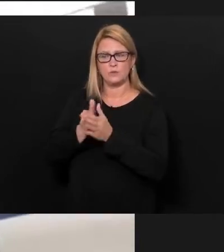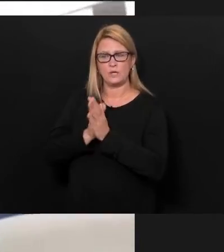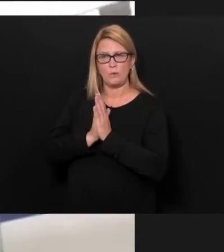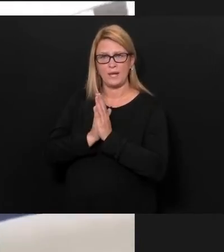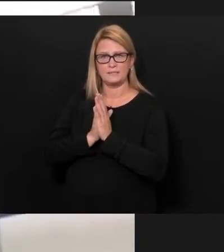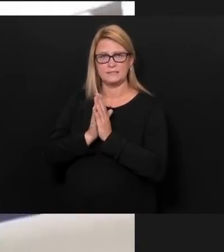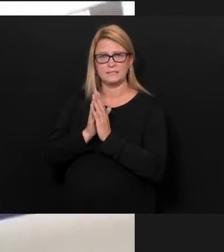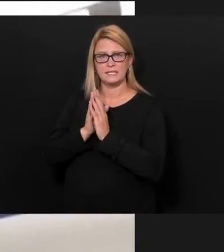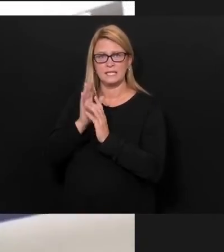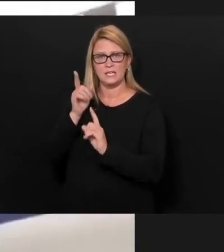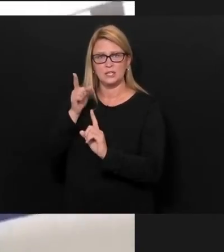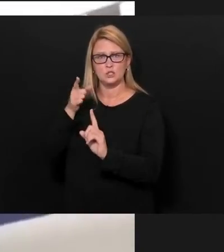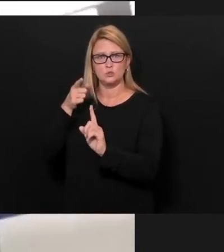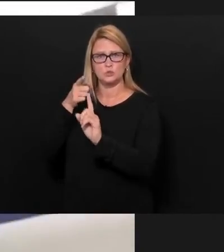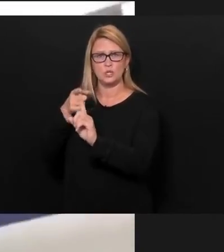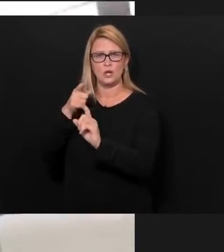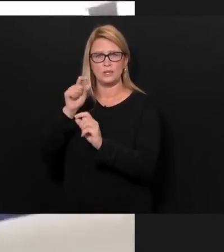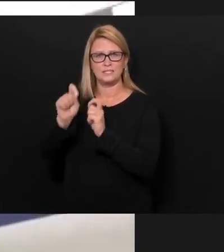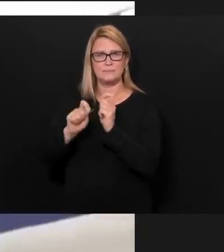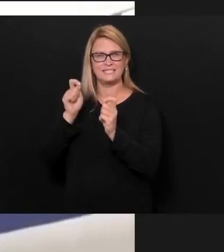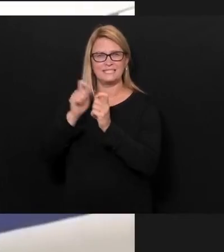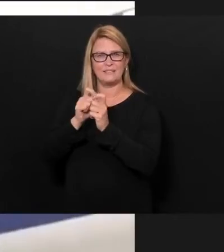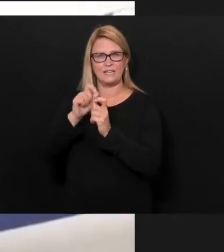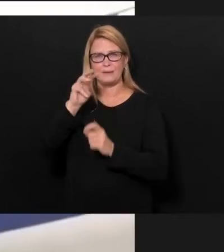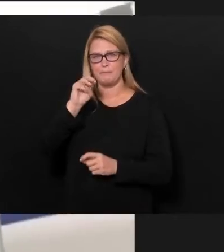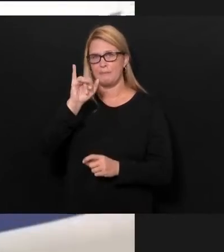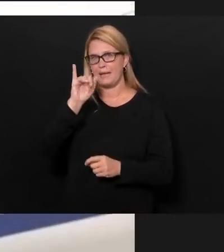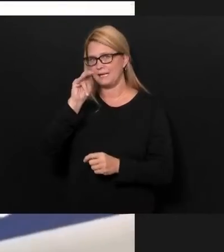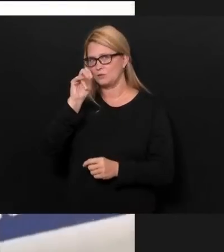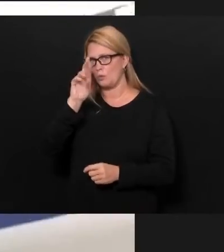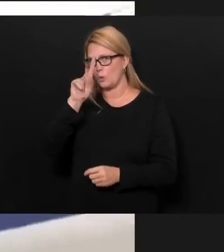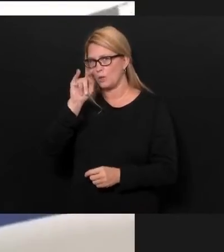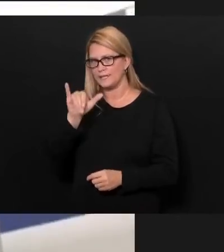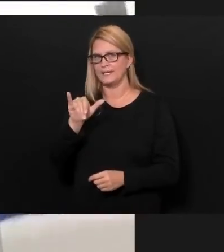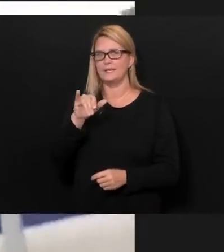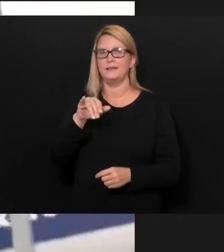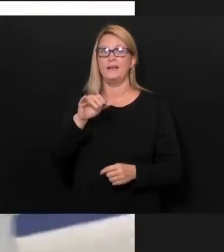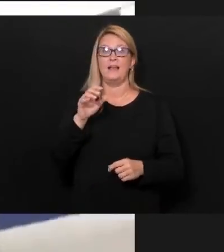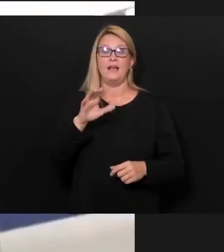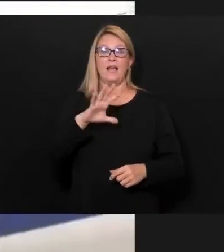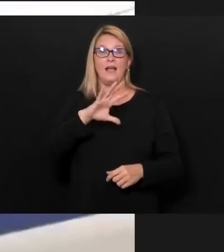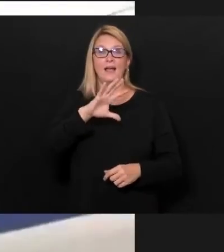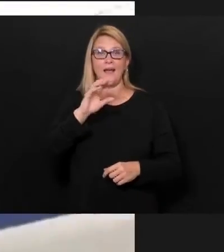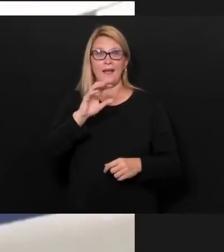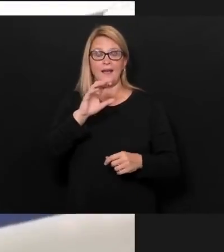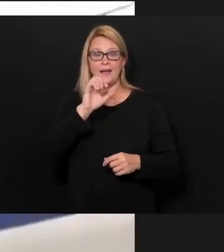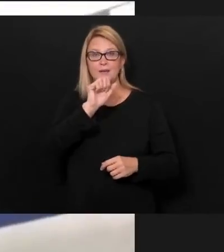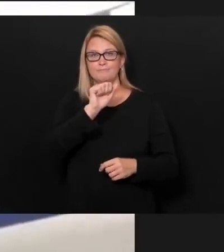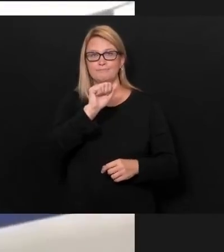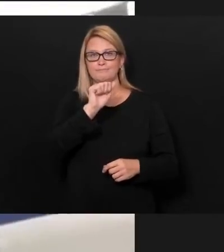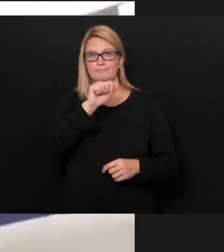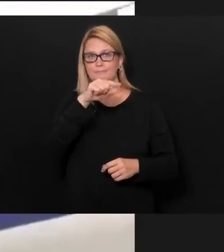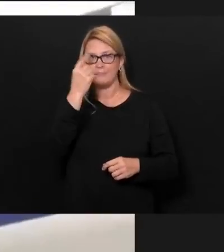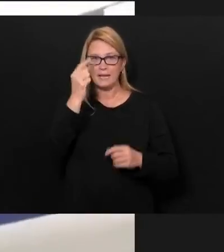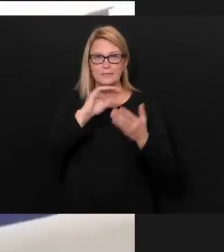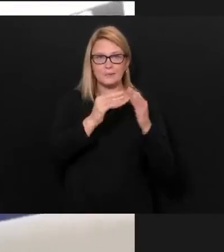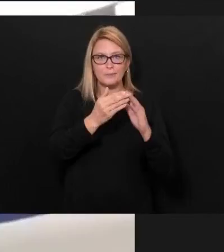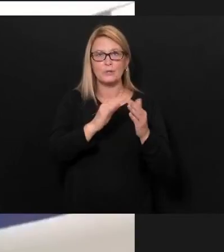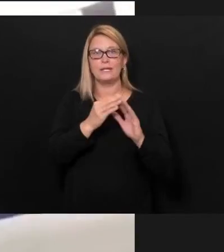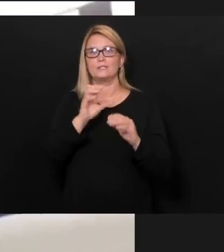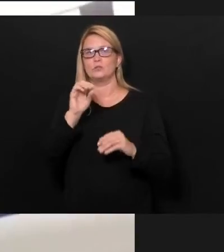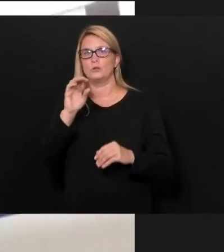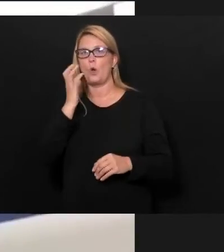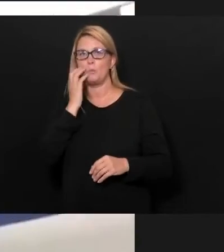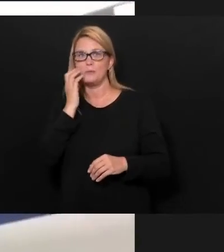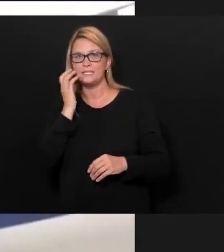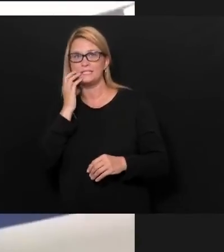target certain minority communities, heavily populated African-American communities, because they had higher risk for heart disease, obesity,